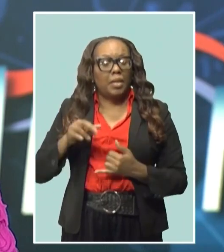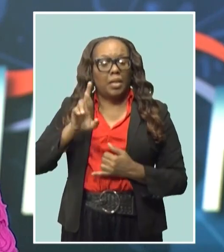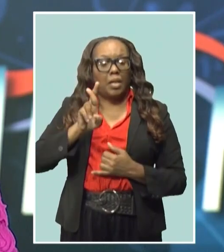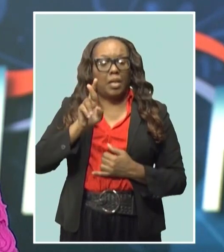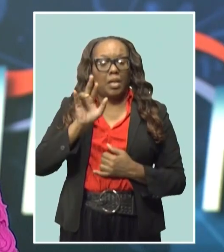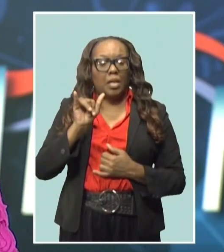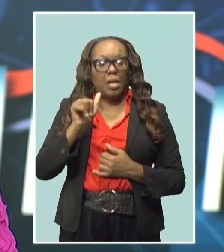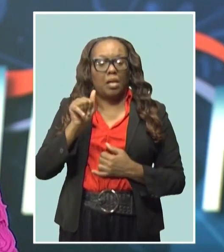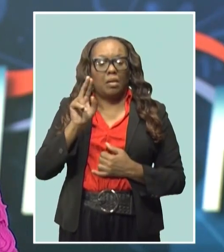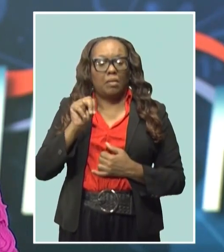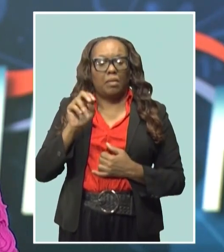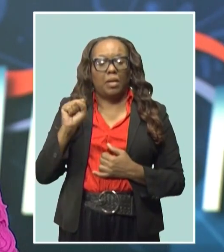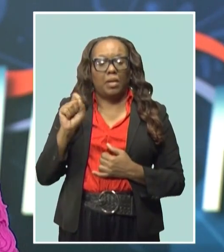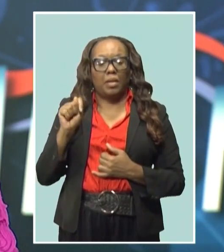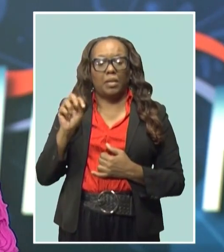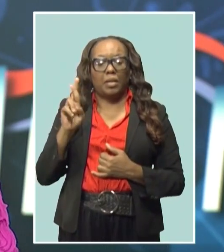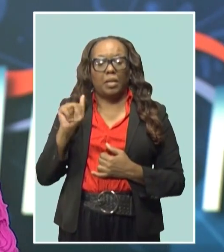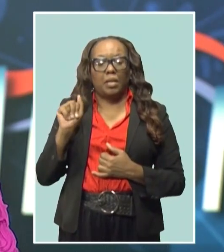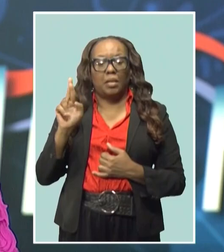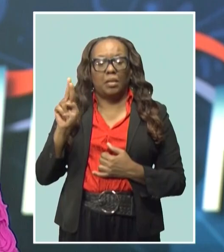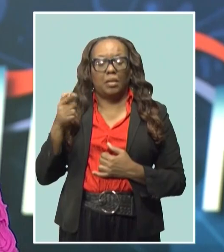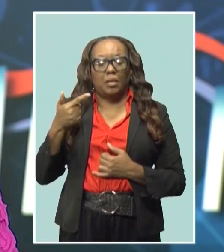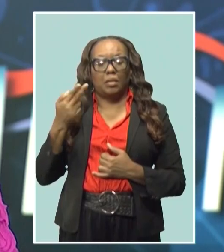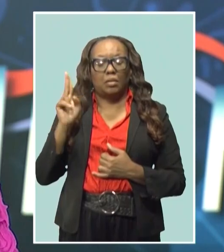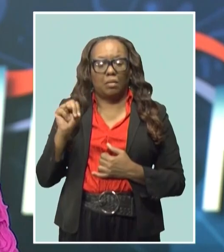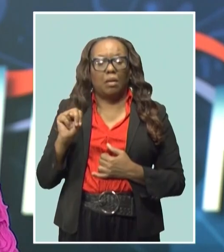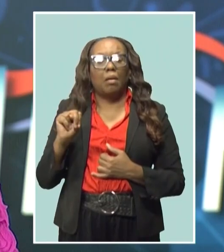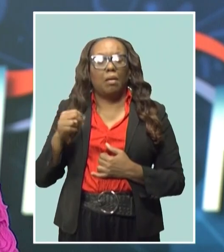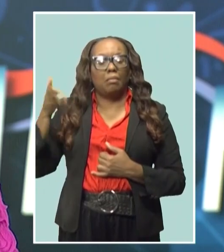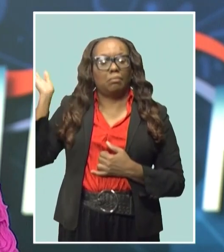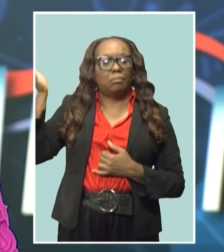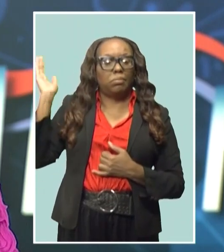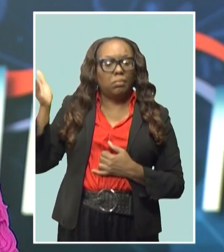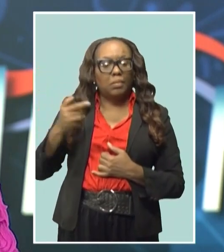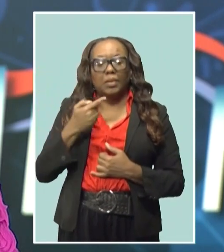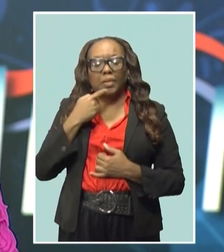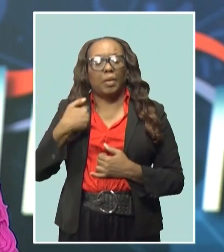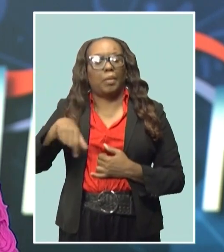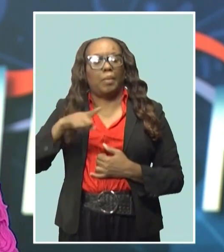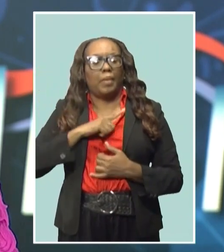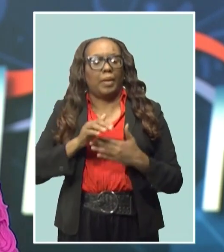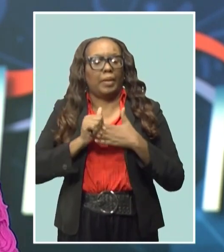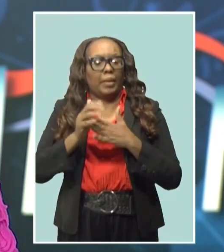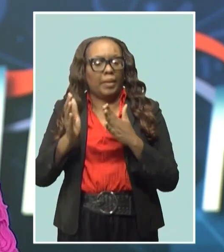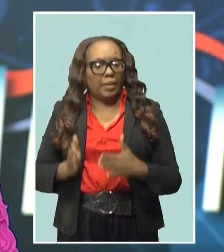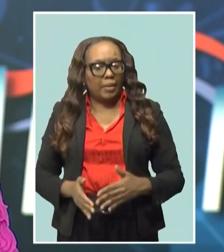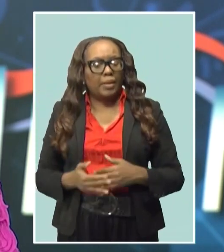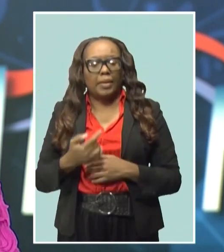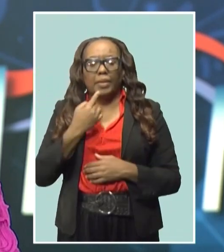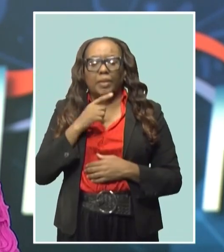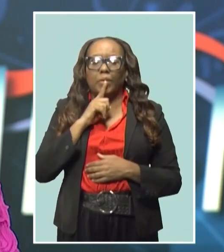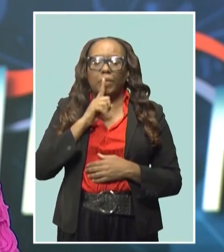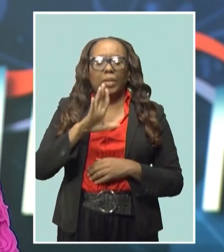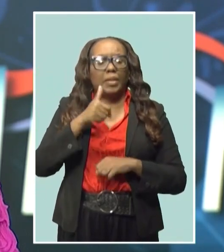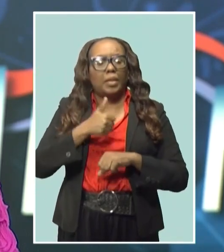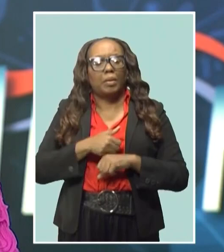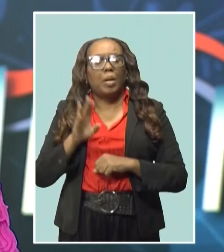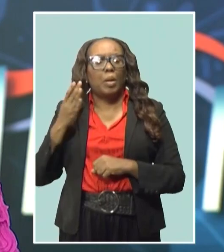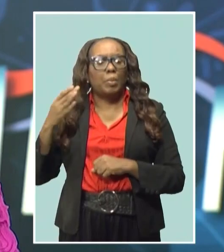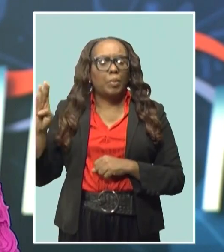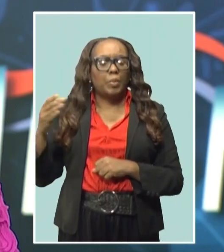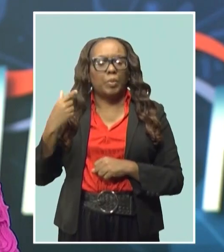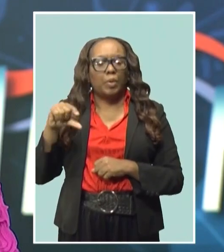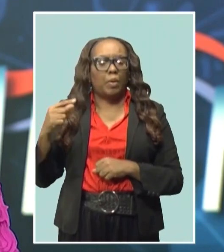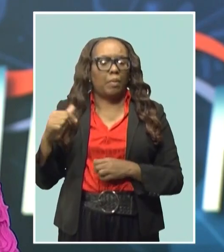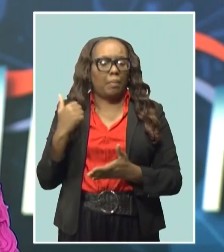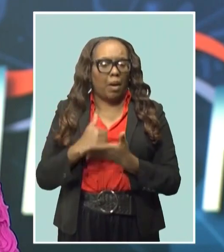as a small island developing state, and in this regard, he has now proposed the establishment of a blue-green bank, which will benefit the region in